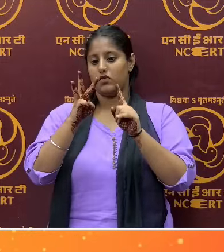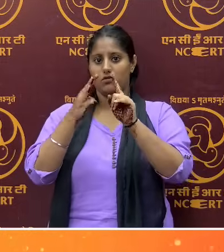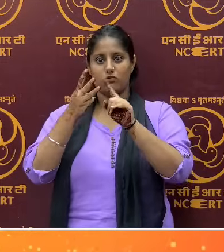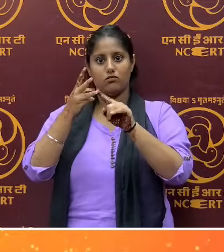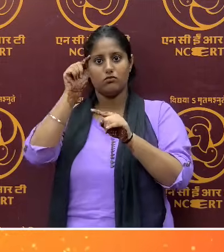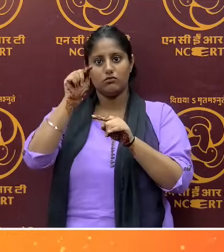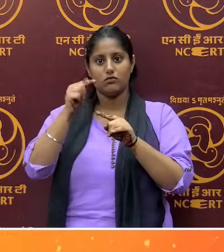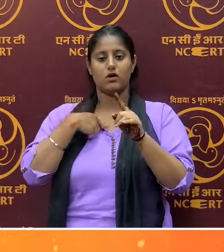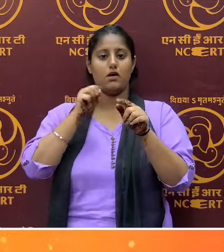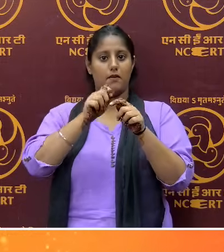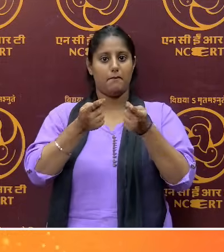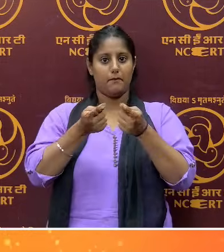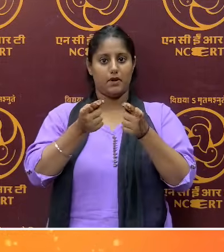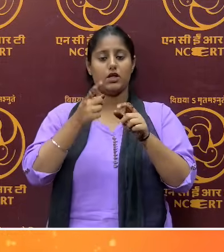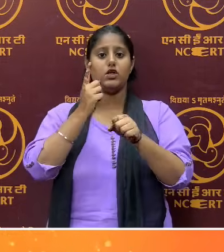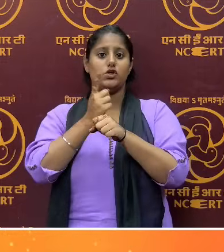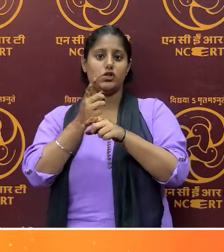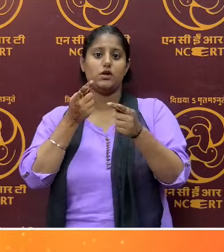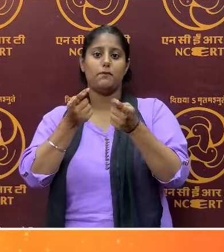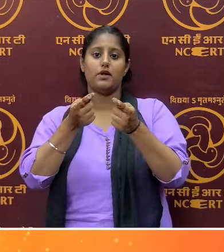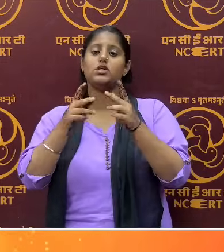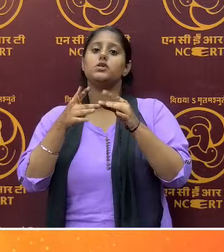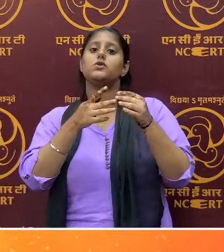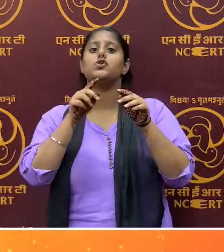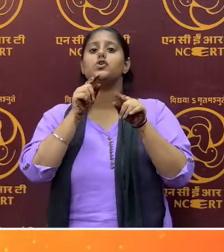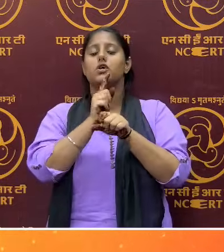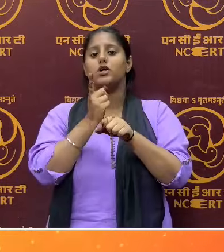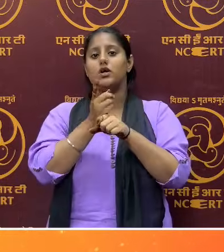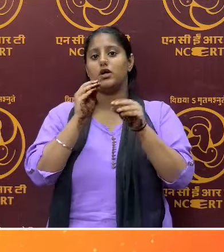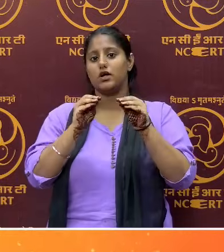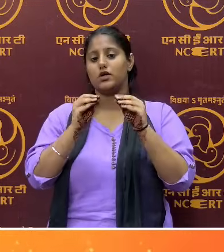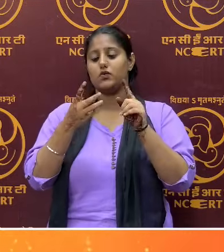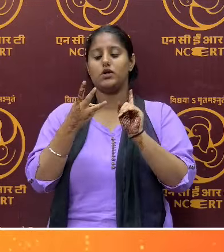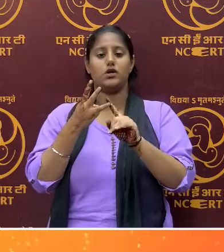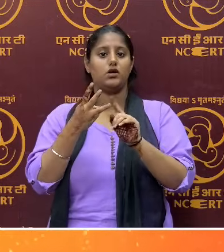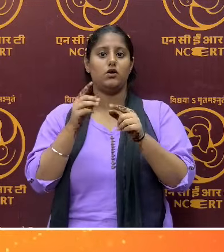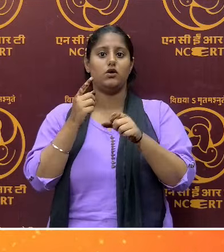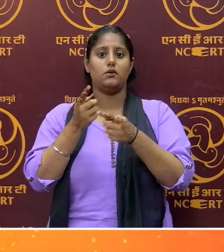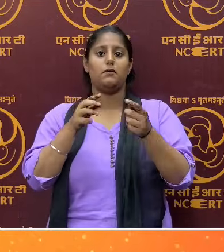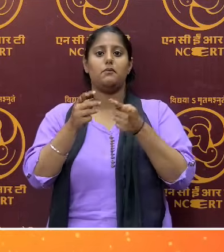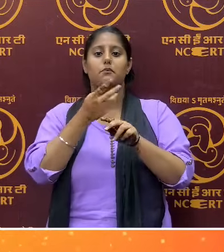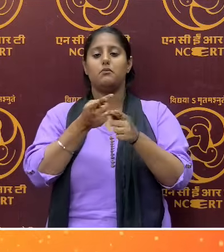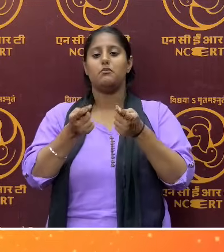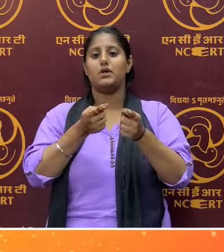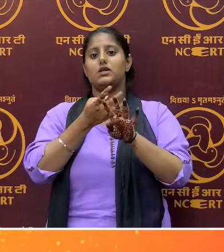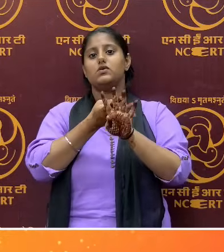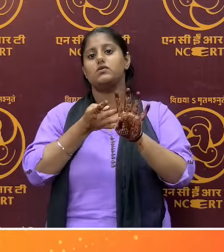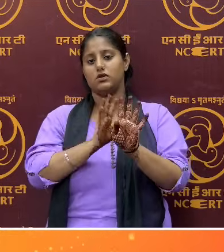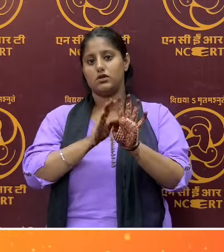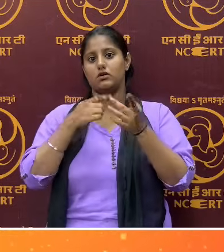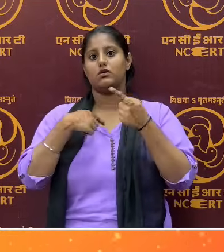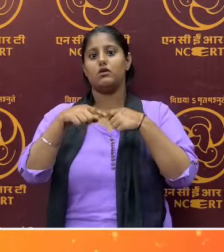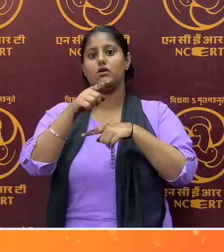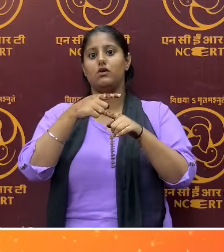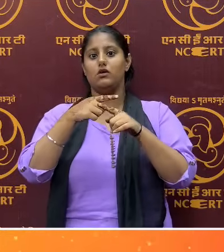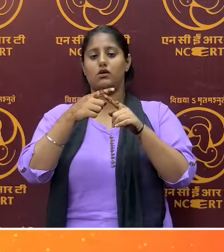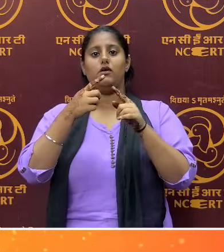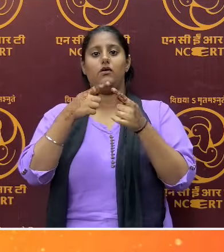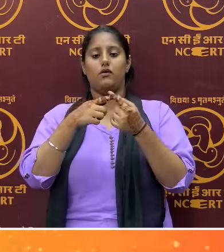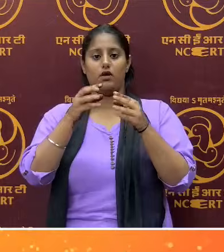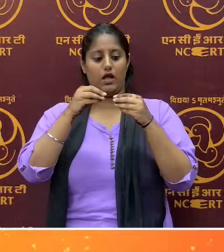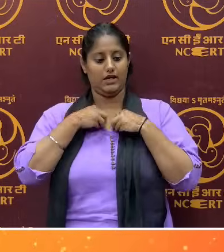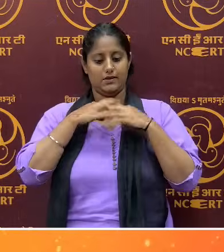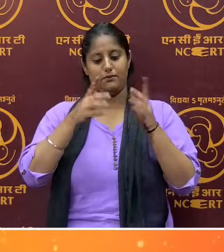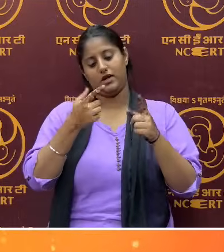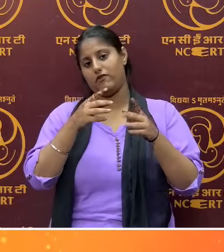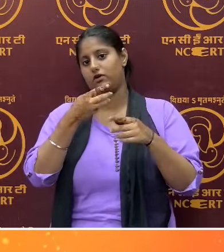teacher, manage special educator, and assign screening. In manage teacher, we can manage the teacher, means we can see the pending request from the teacher which I can either accept or